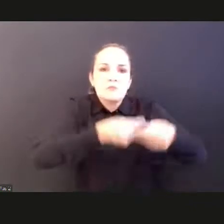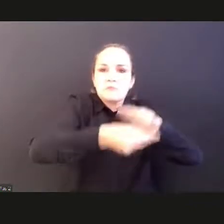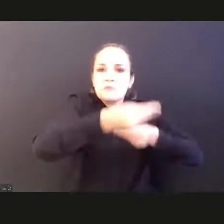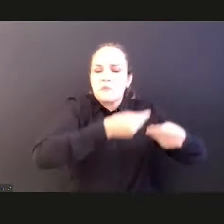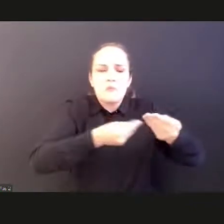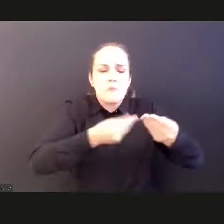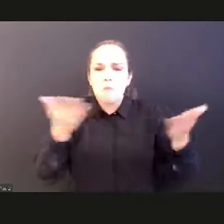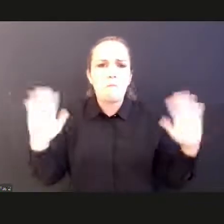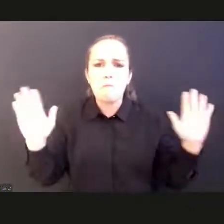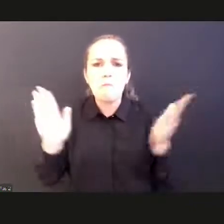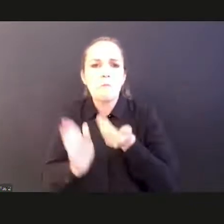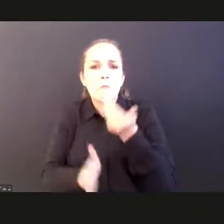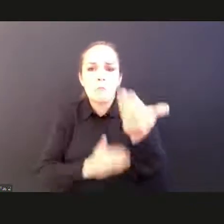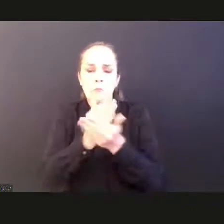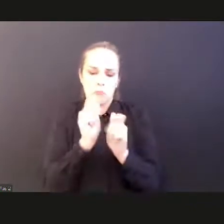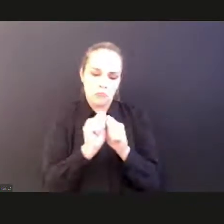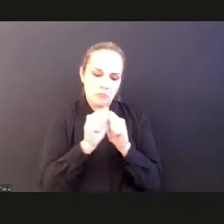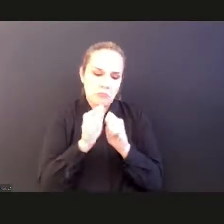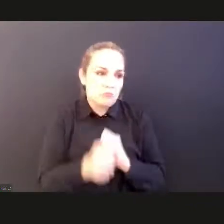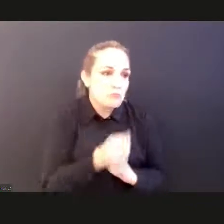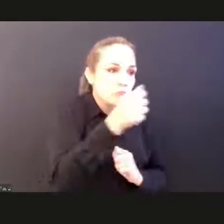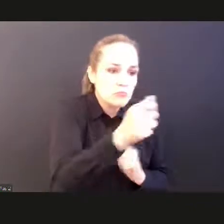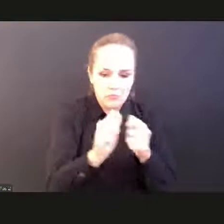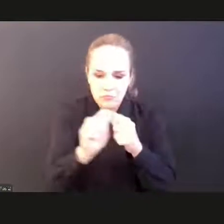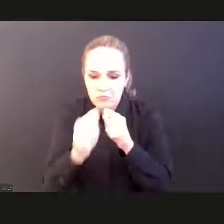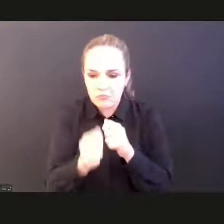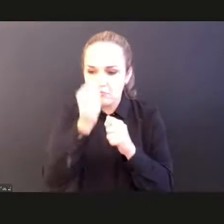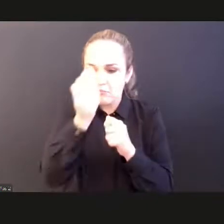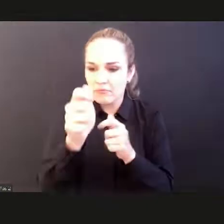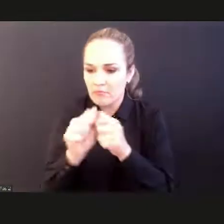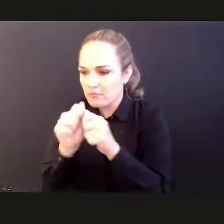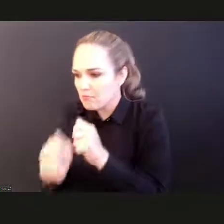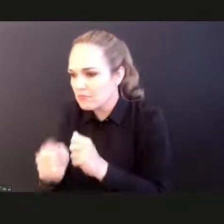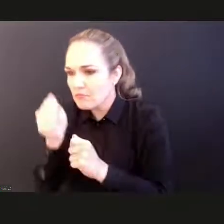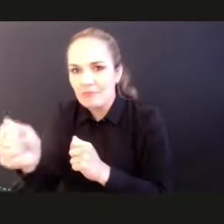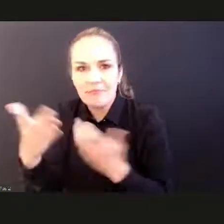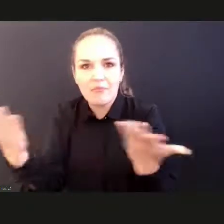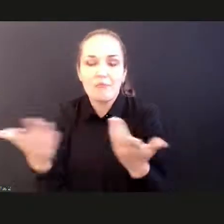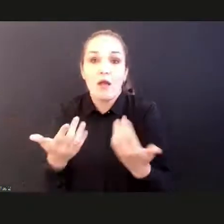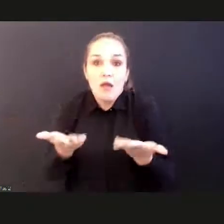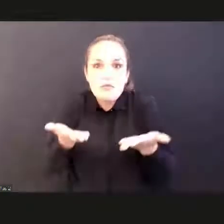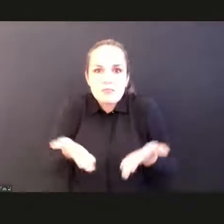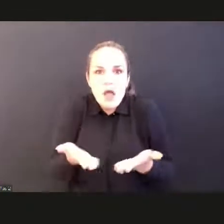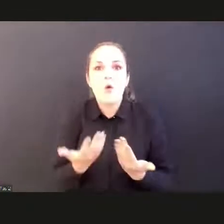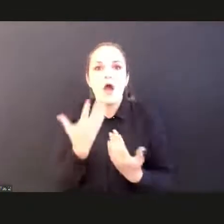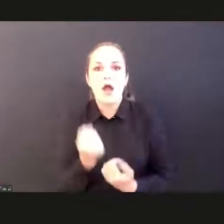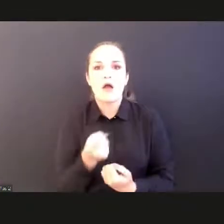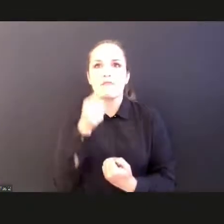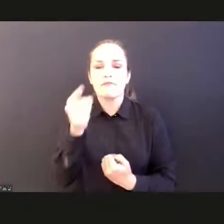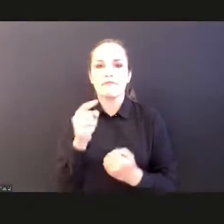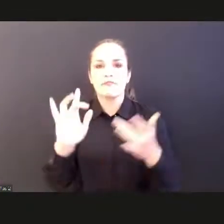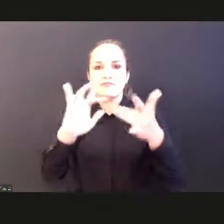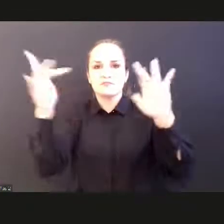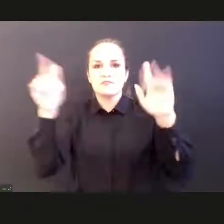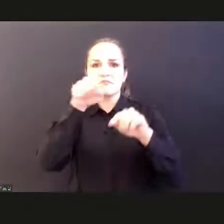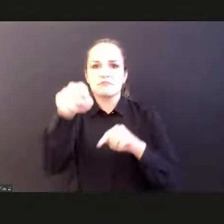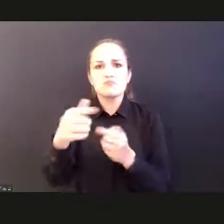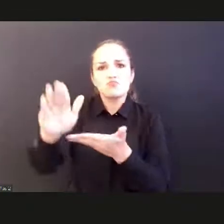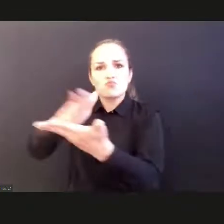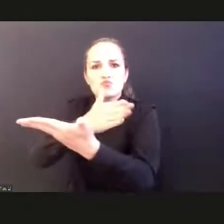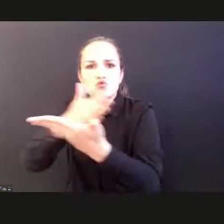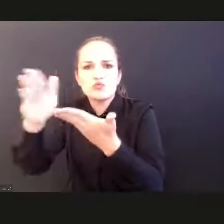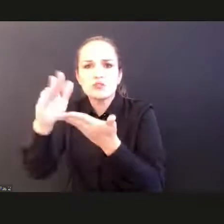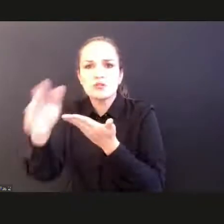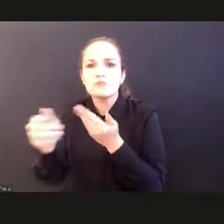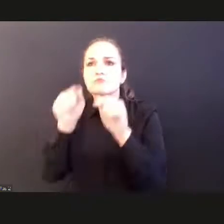new services with their own independent value. Where does the Caribbean stand in this whole new economy?